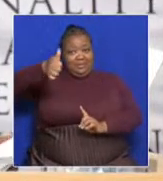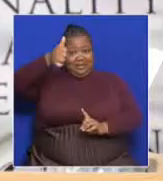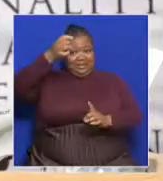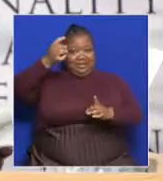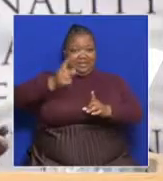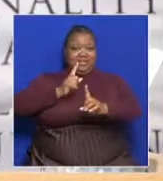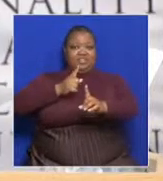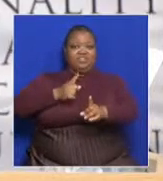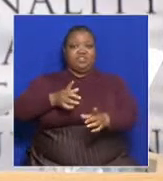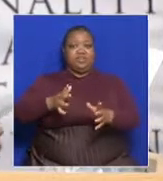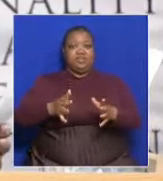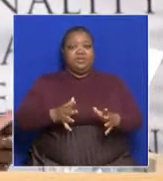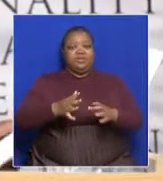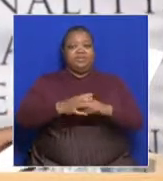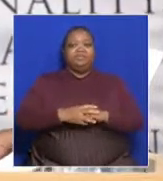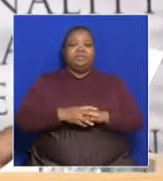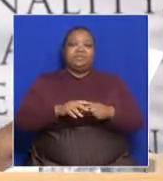score,